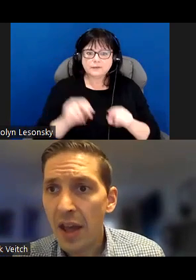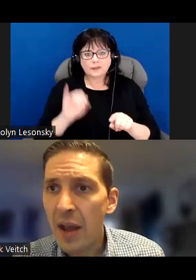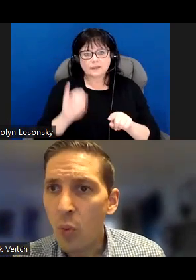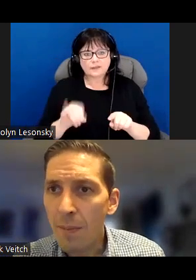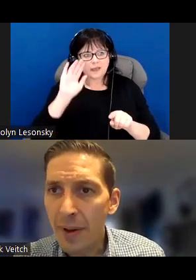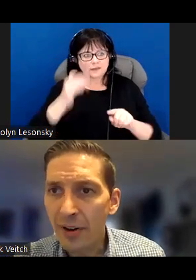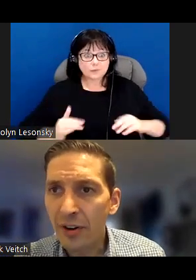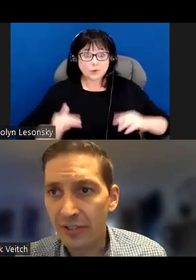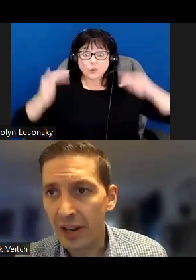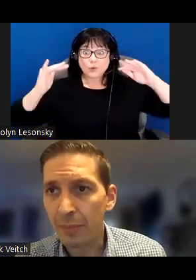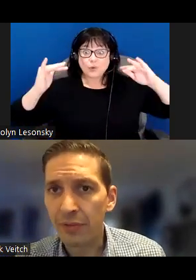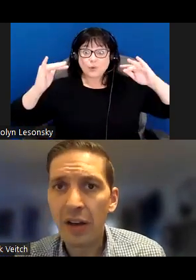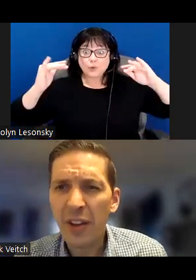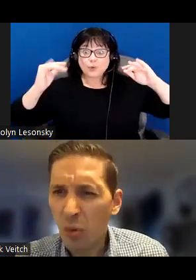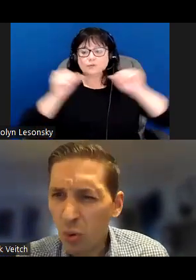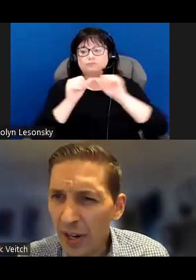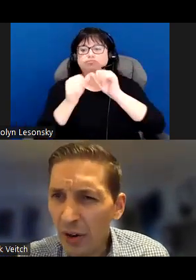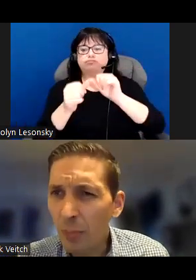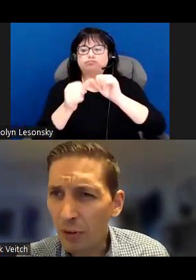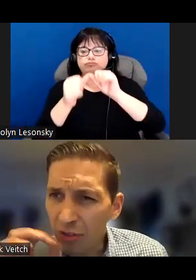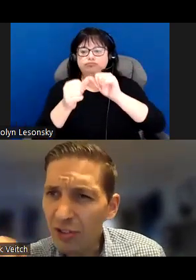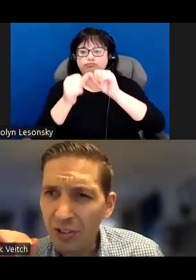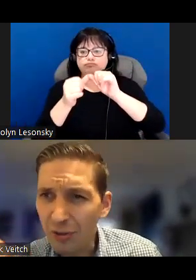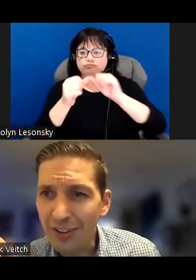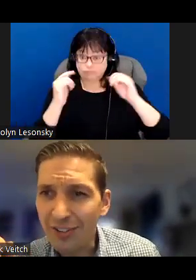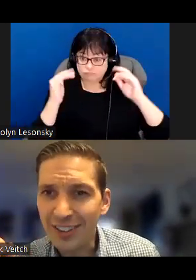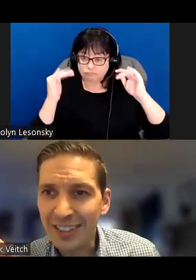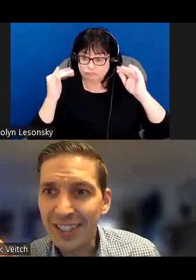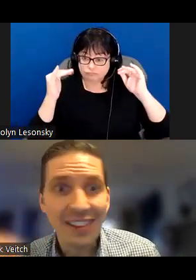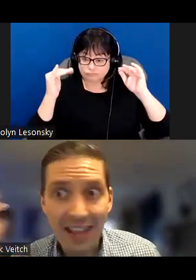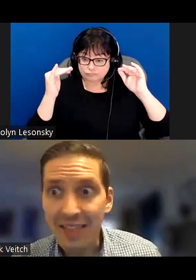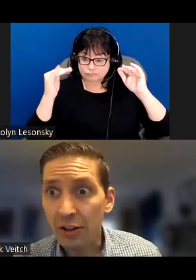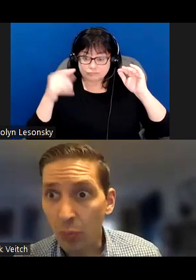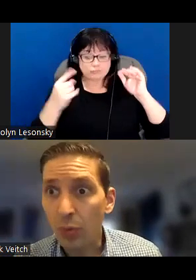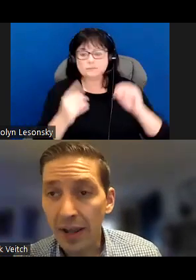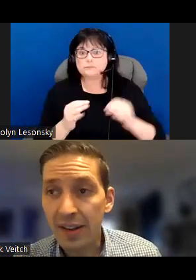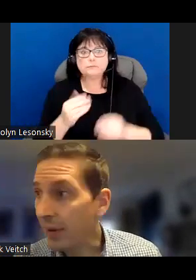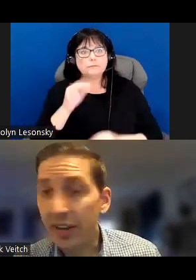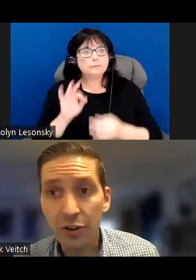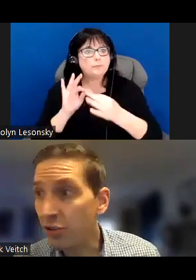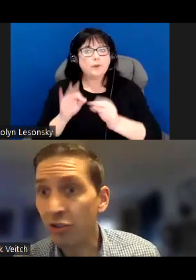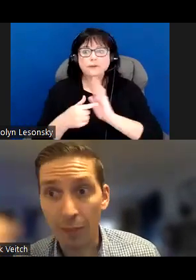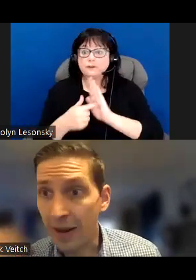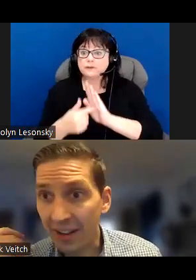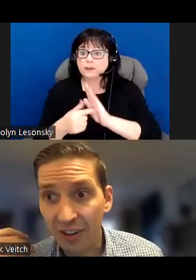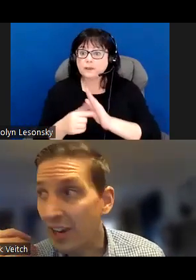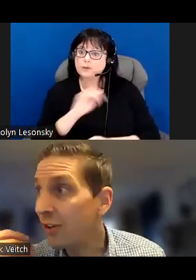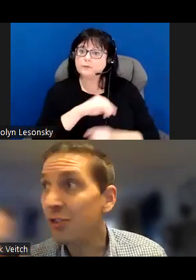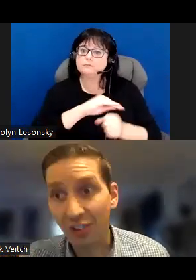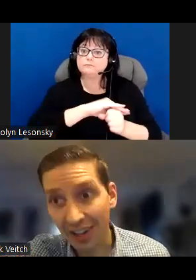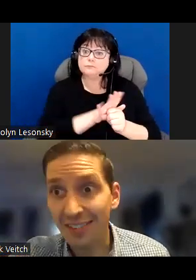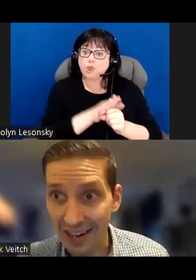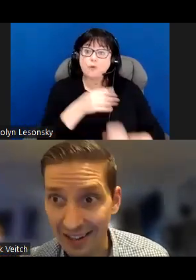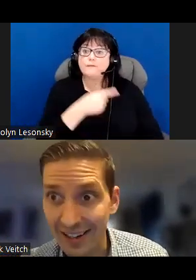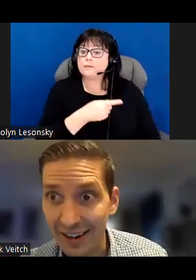remains. And what better example of a chronic or persistent stressor than that global pandemic? I couldn't just run past